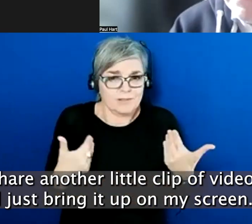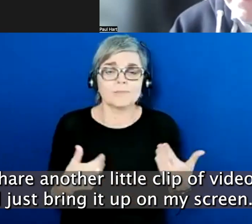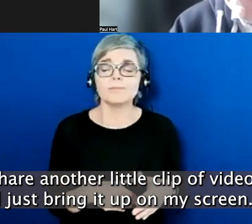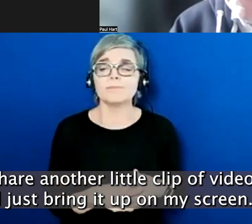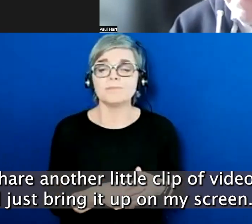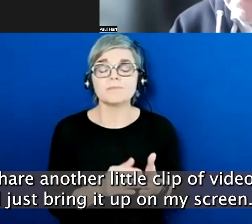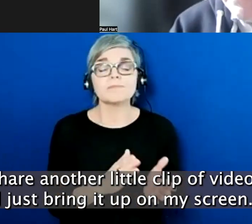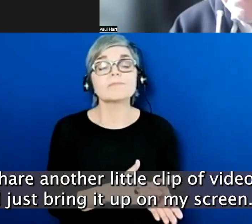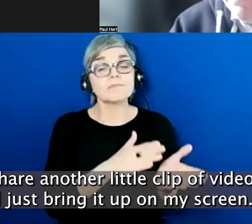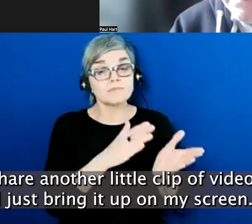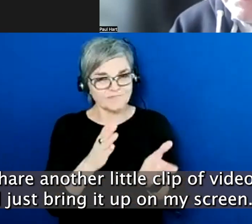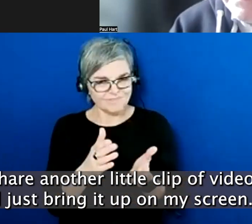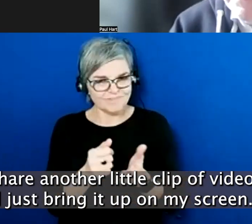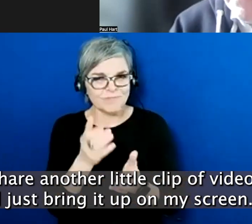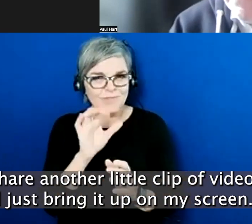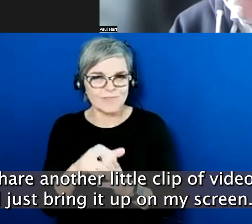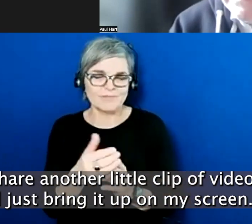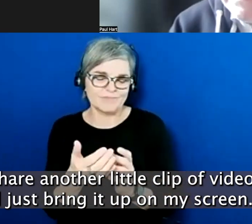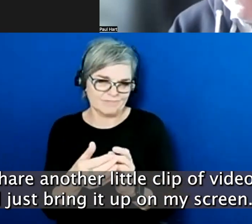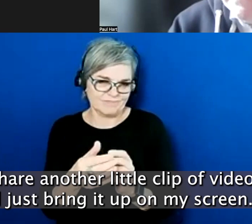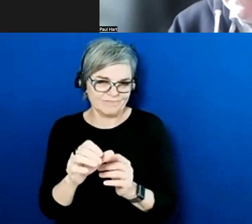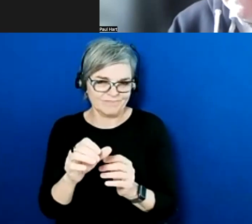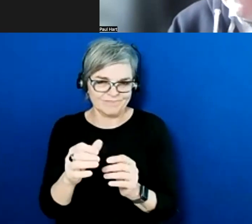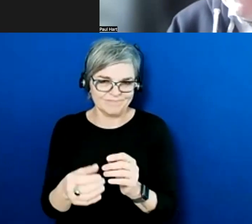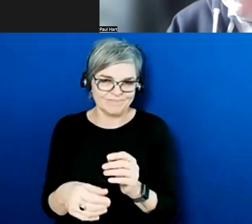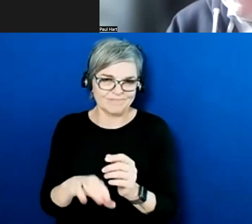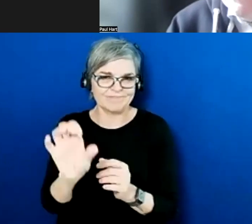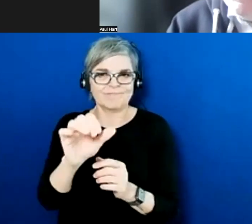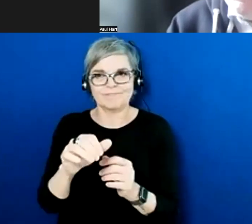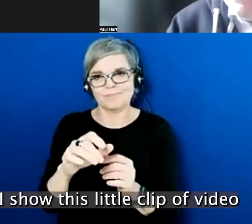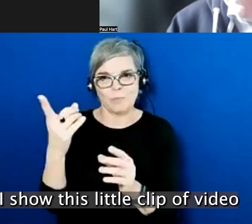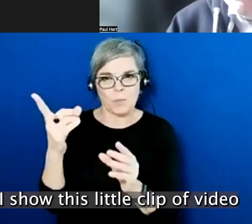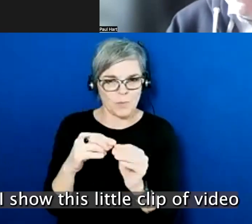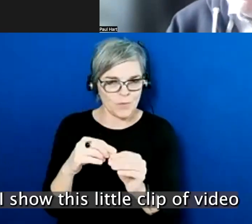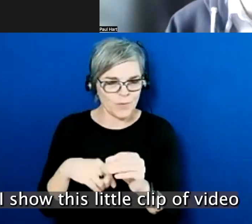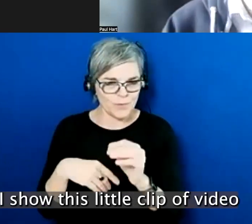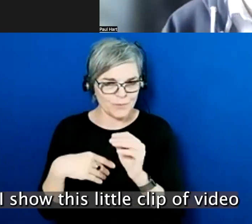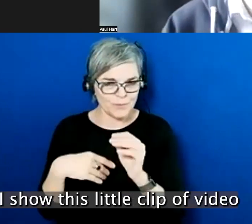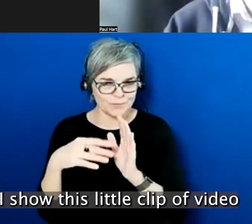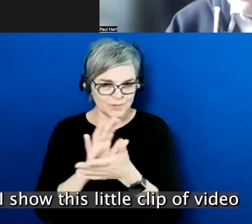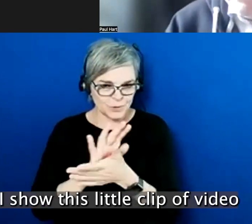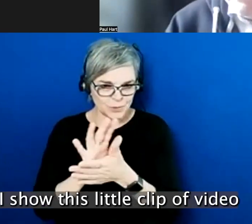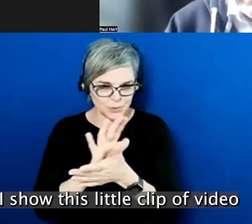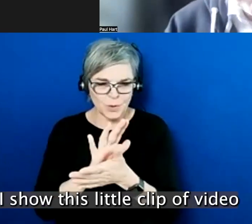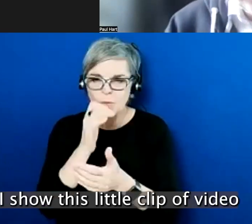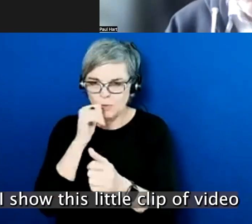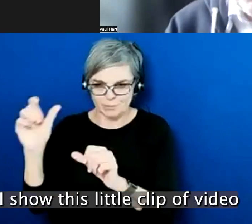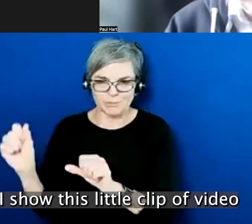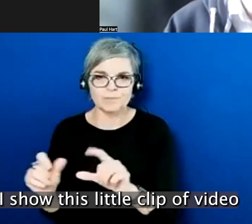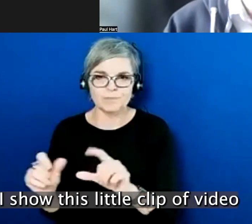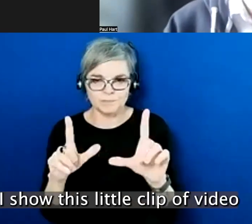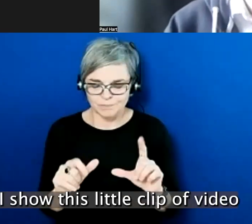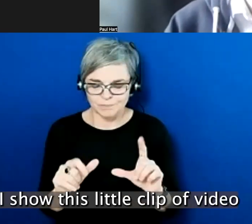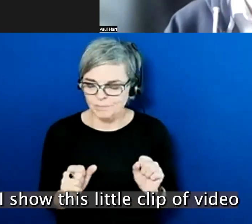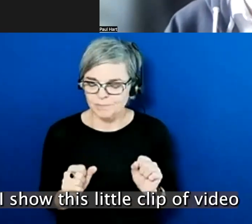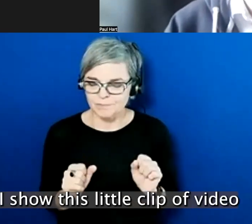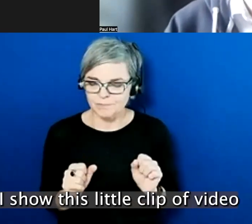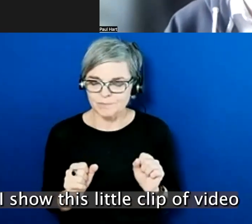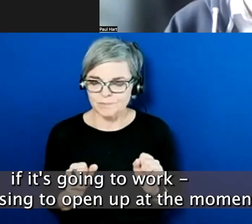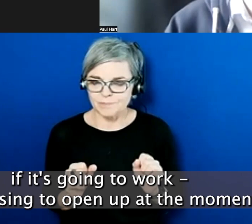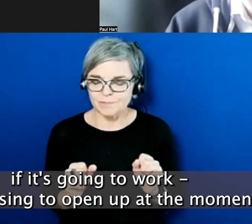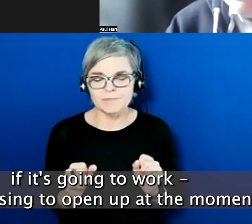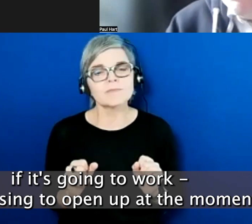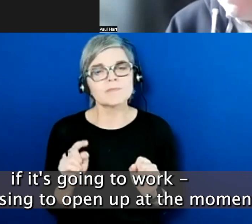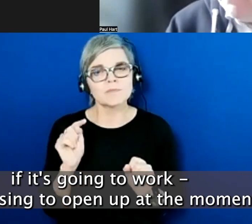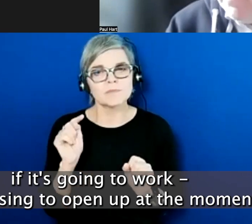video. I'll just bring it up on my screen. And this is, I show this little clip of